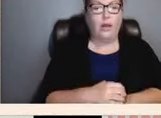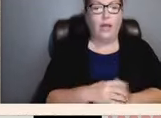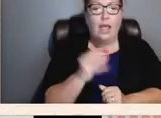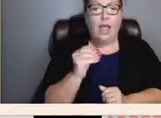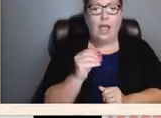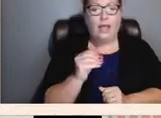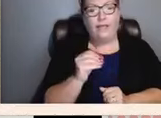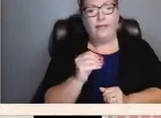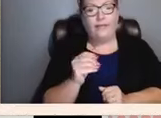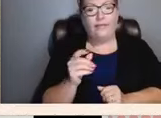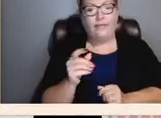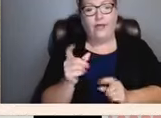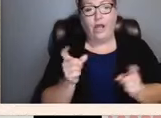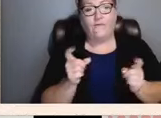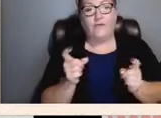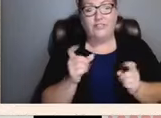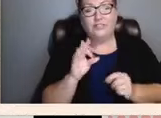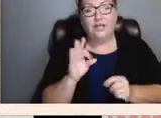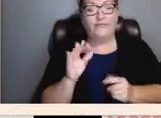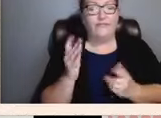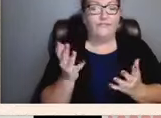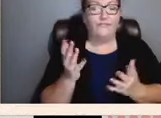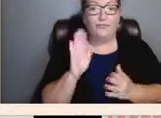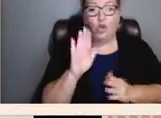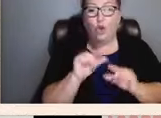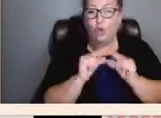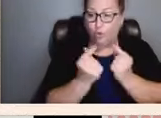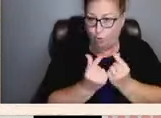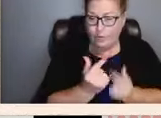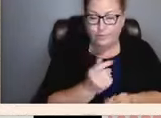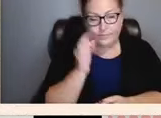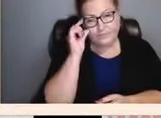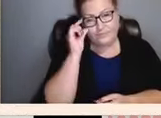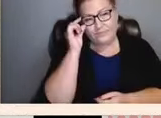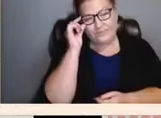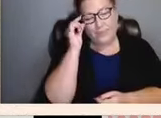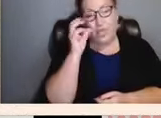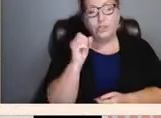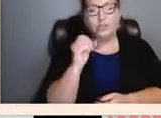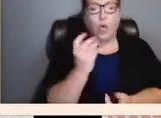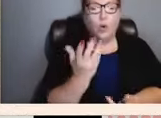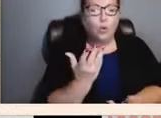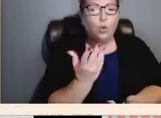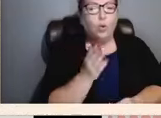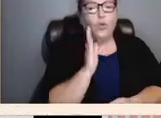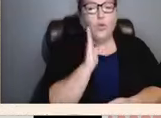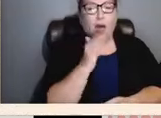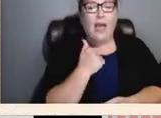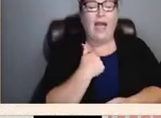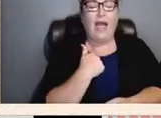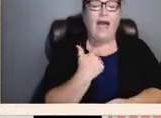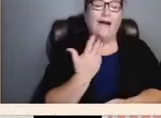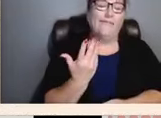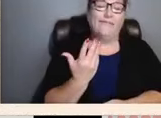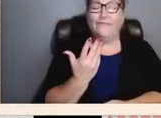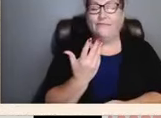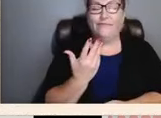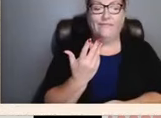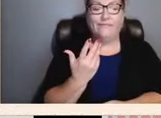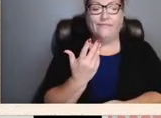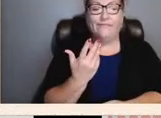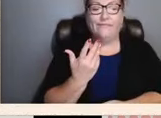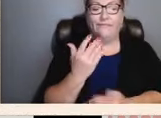governance of your group. So you're going to have basically an outline,